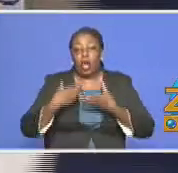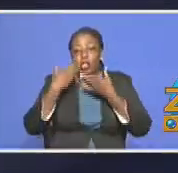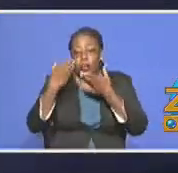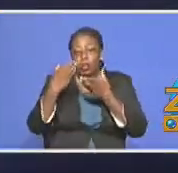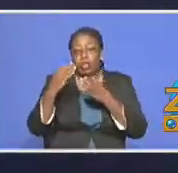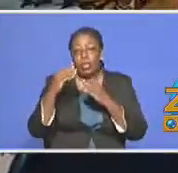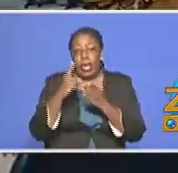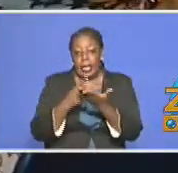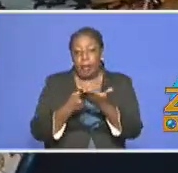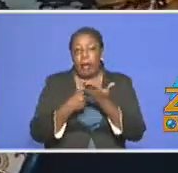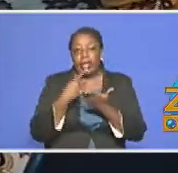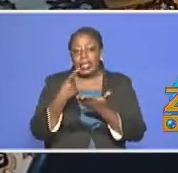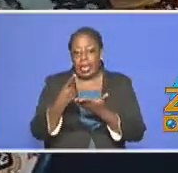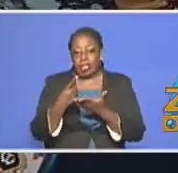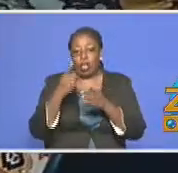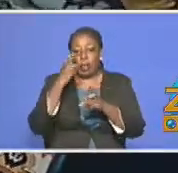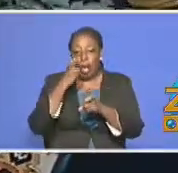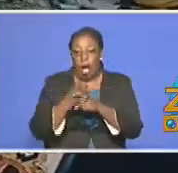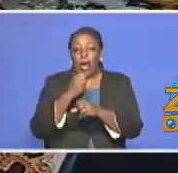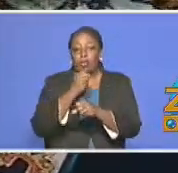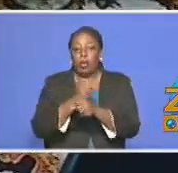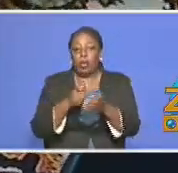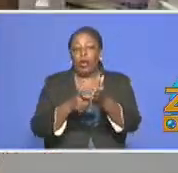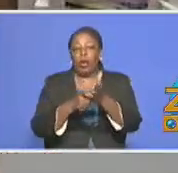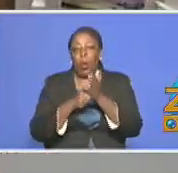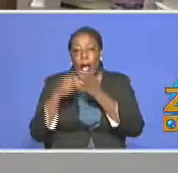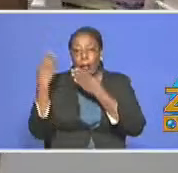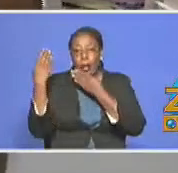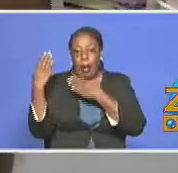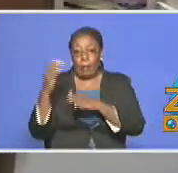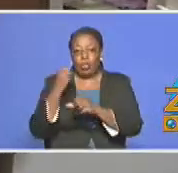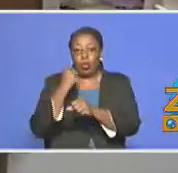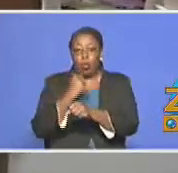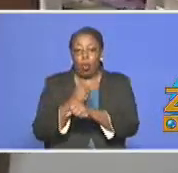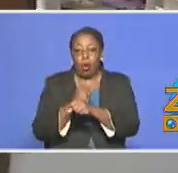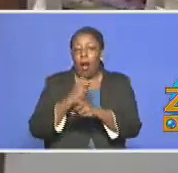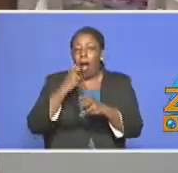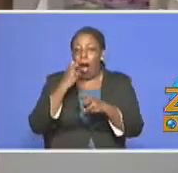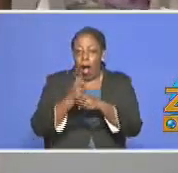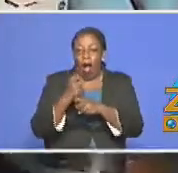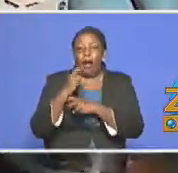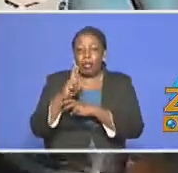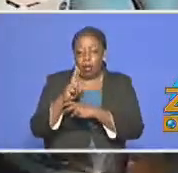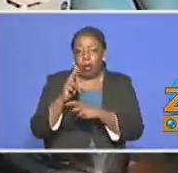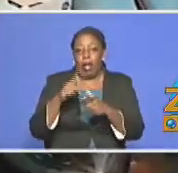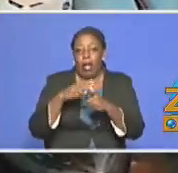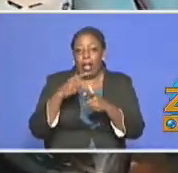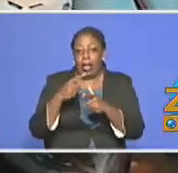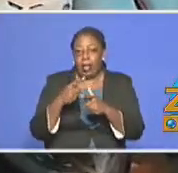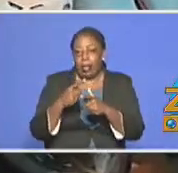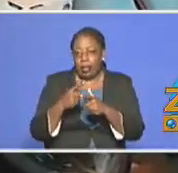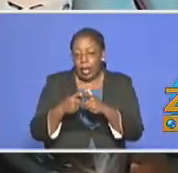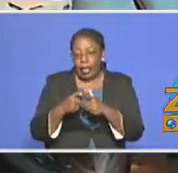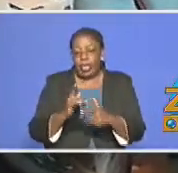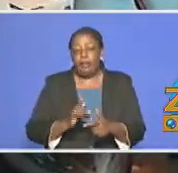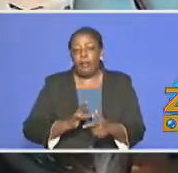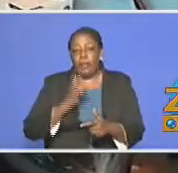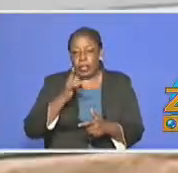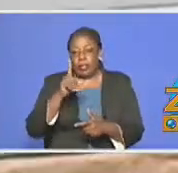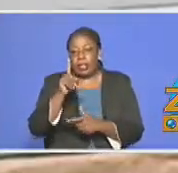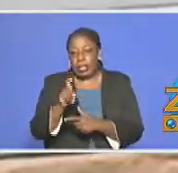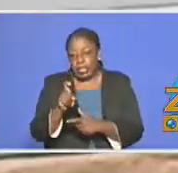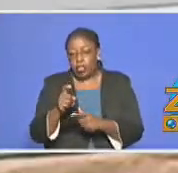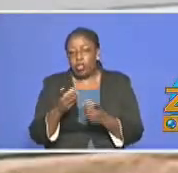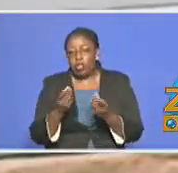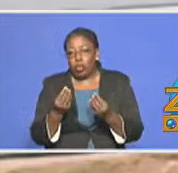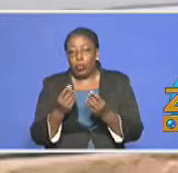to be hard work, and it's going to require that the Bahamas works harder than it wants to and less than it feels it deserves.